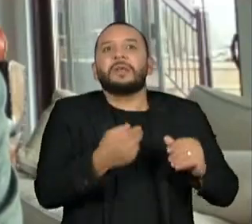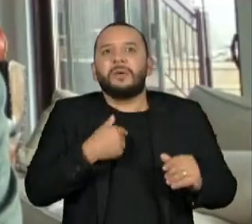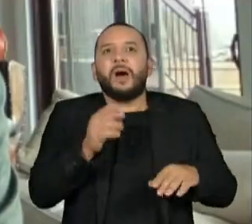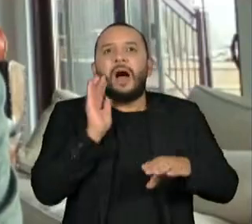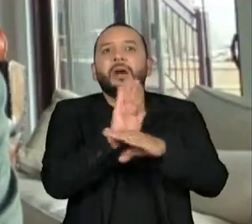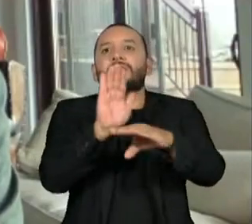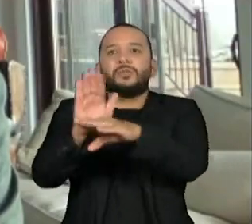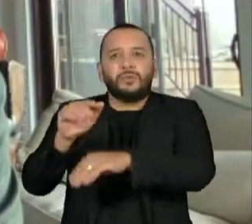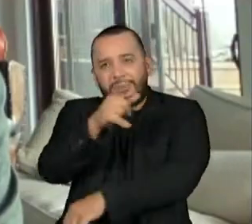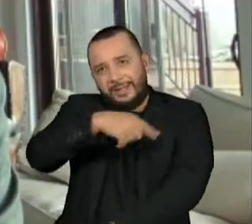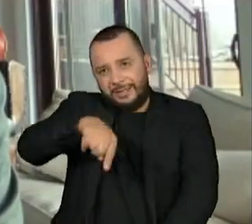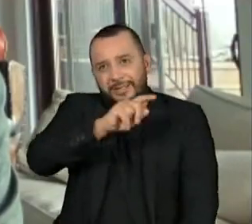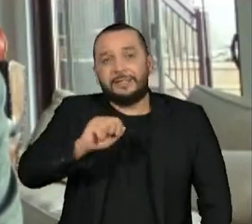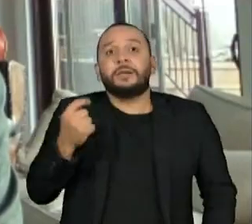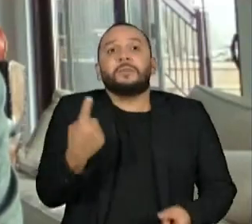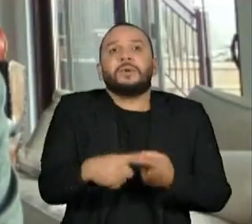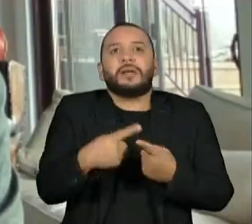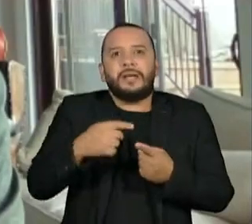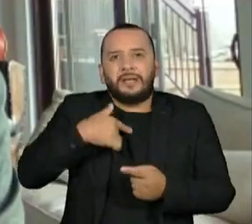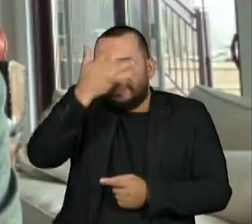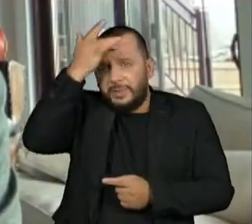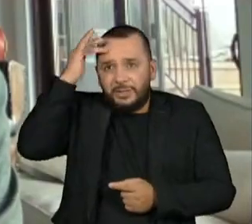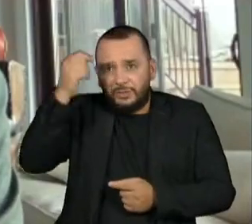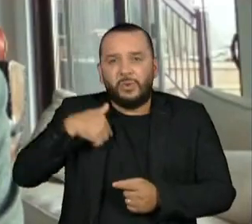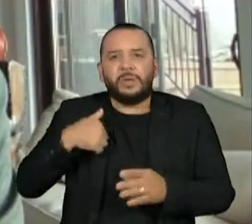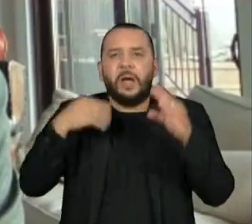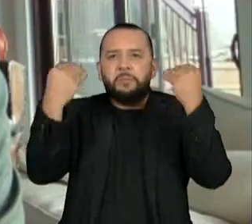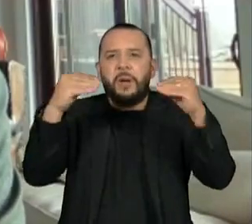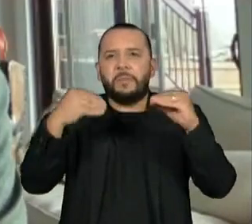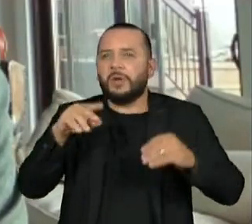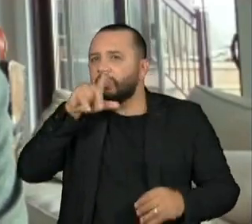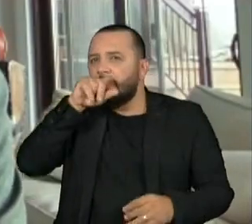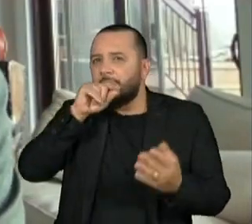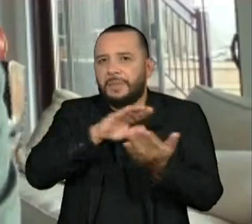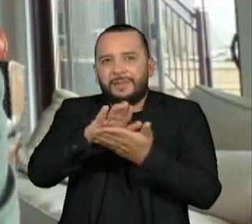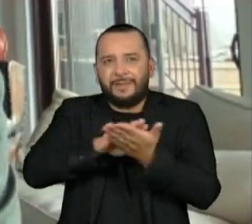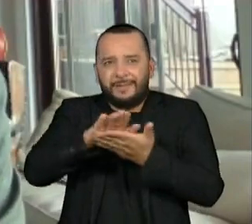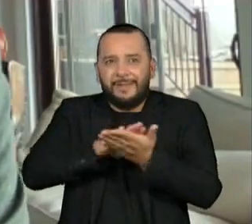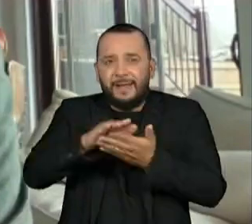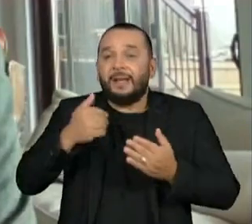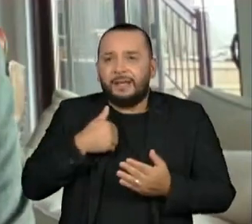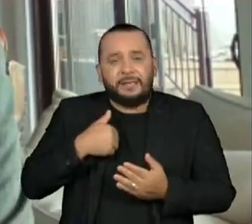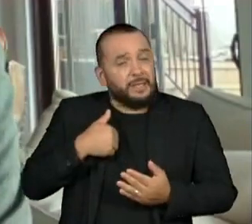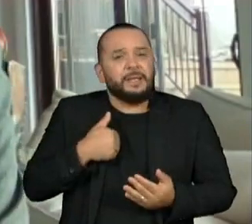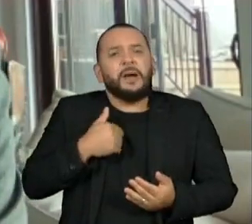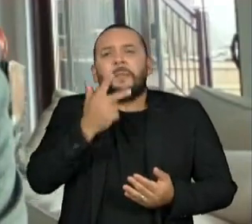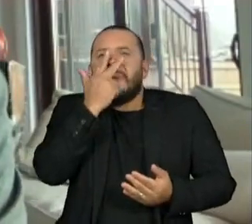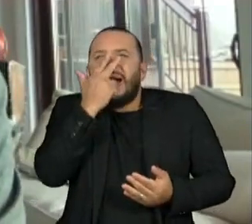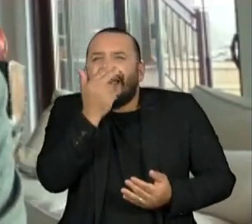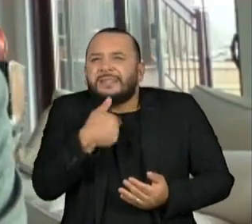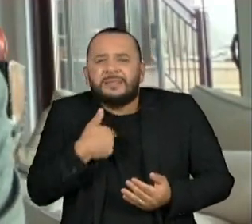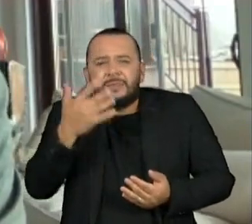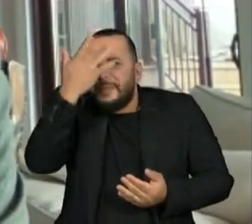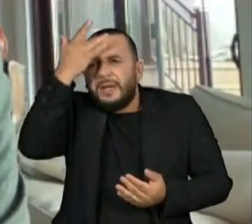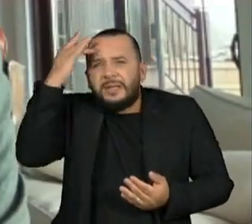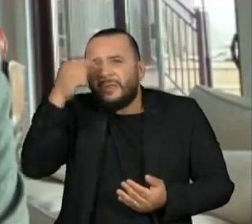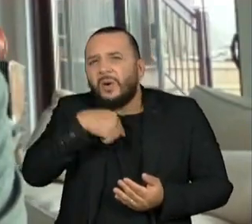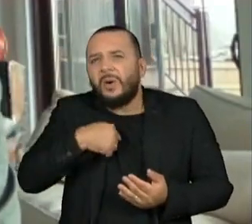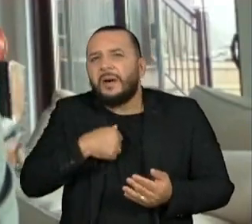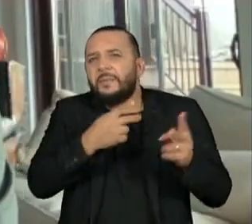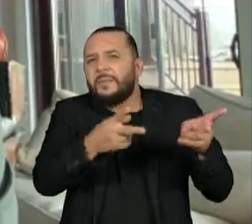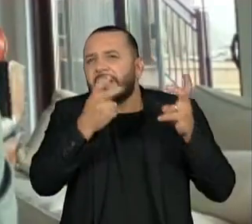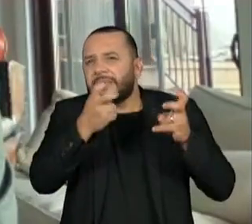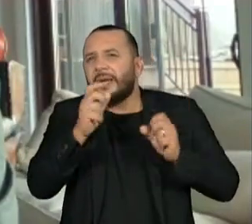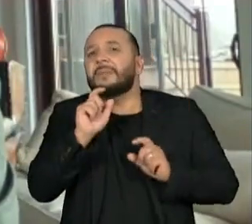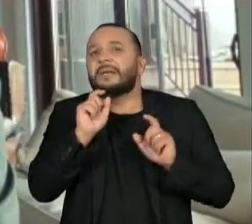longer constantly dealing with Trump's tweets. And the less they see of him, the more I think they begin to realize that there were things about the